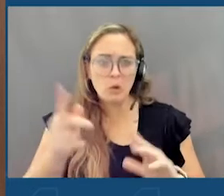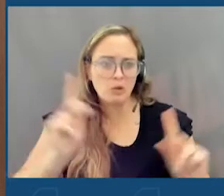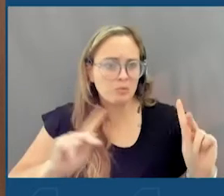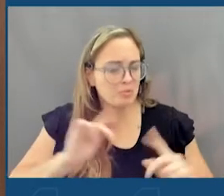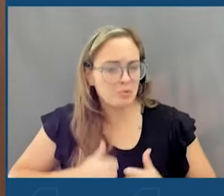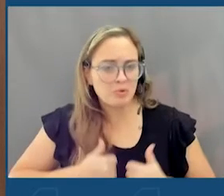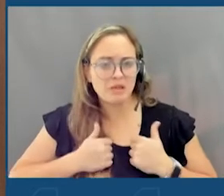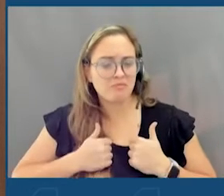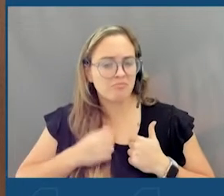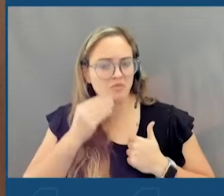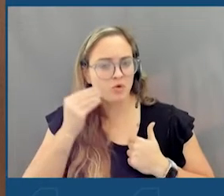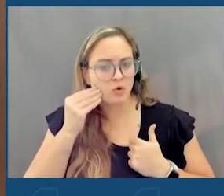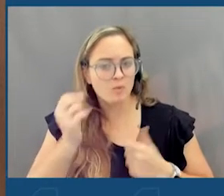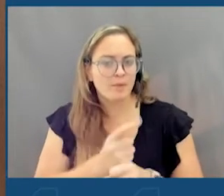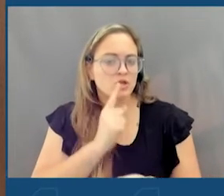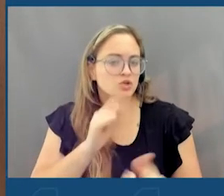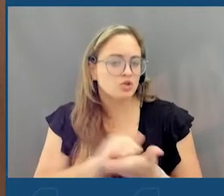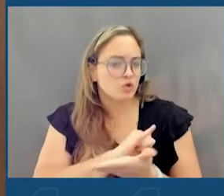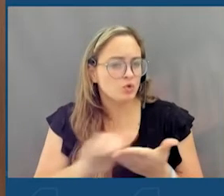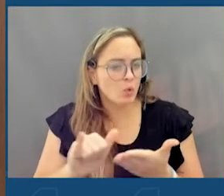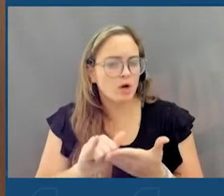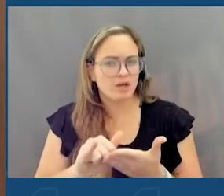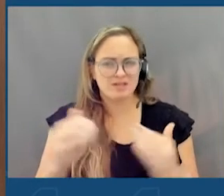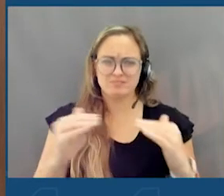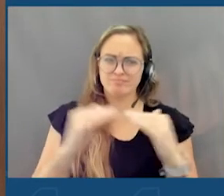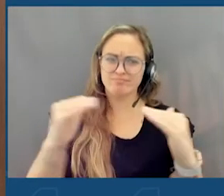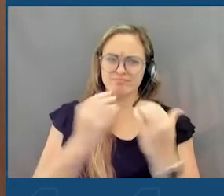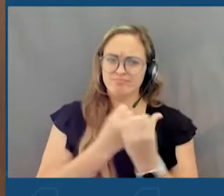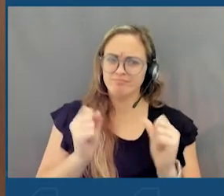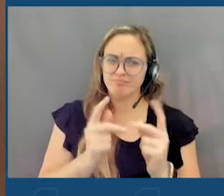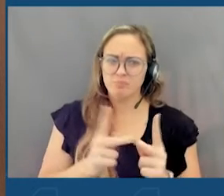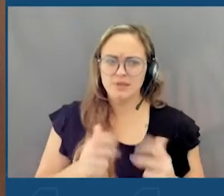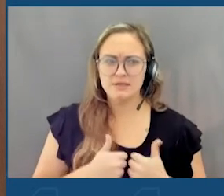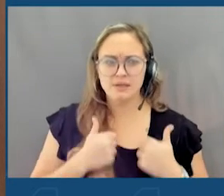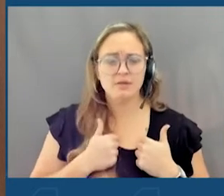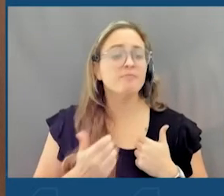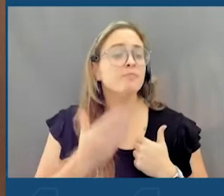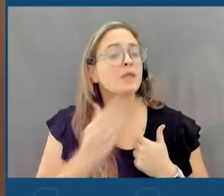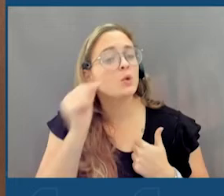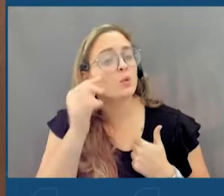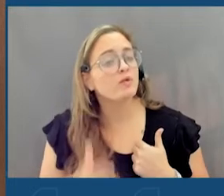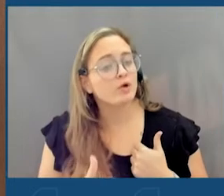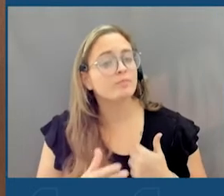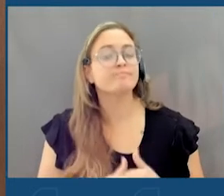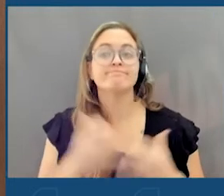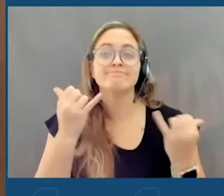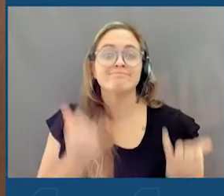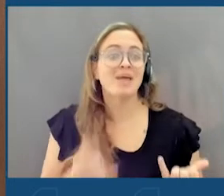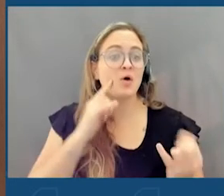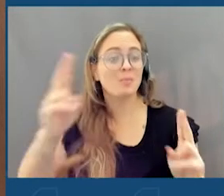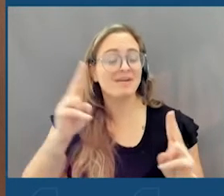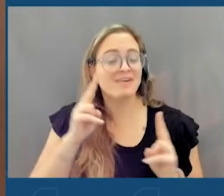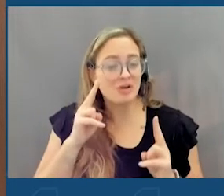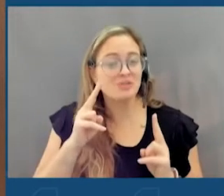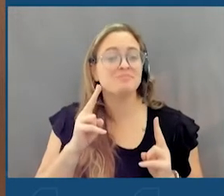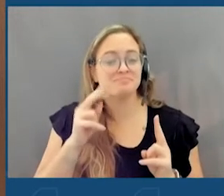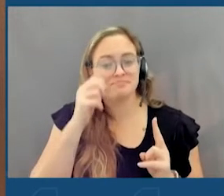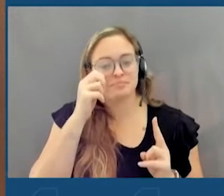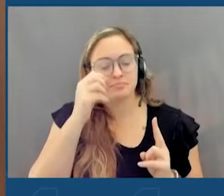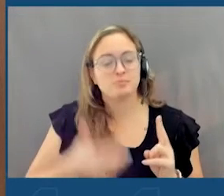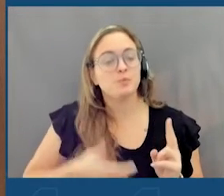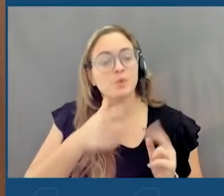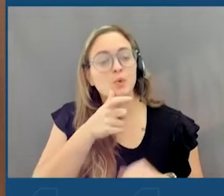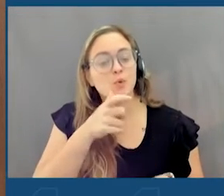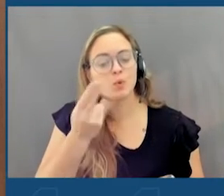involving making sure New York is a just and safe and fair place. So thank you, Governor. And now I have the great pleasure of introducing